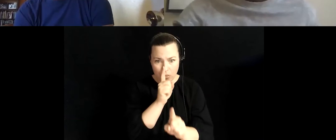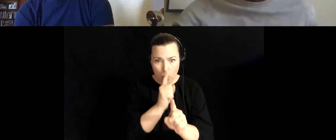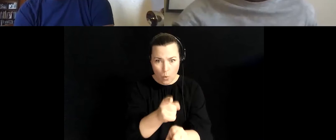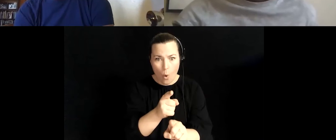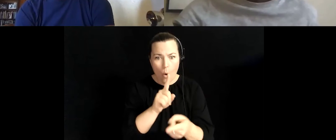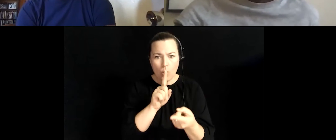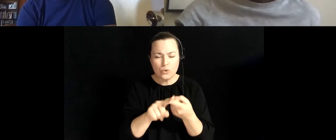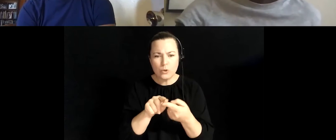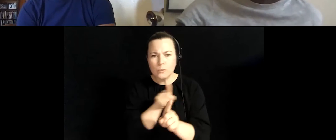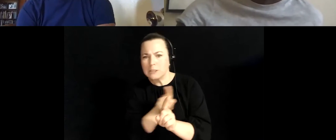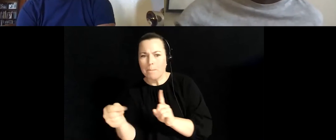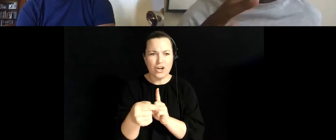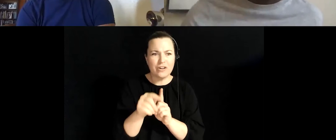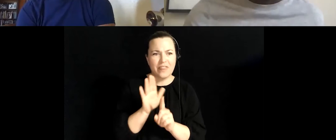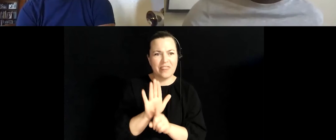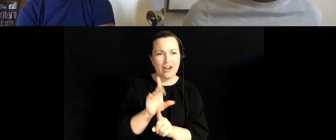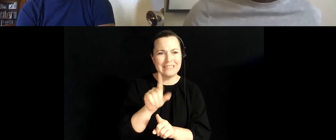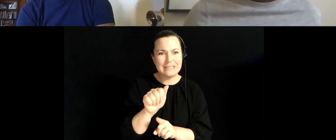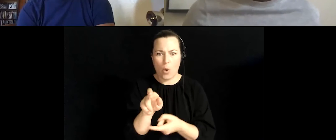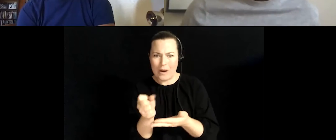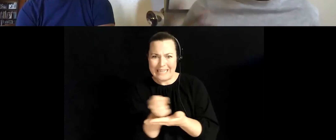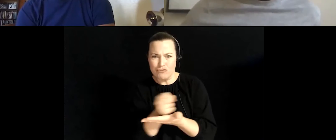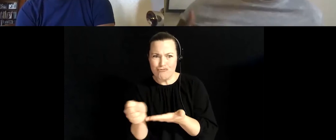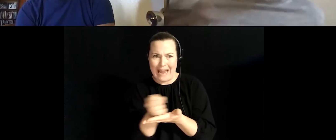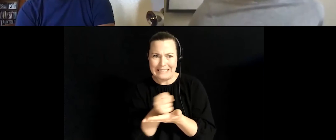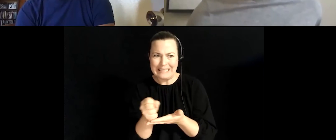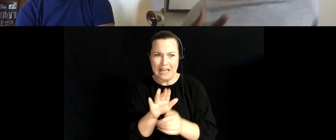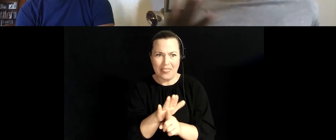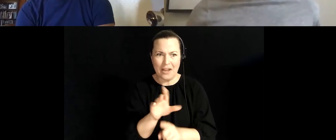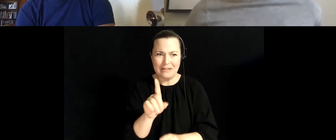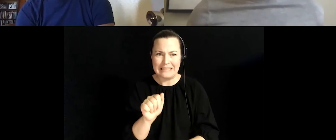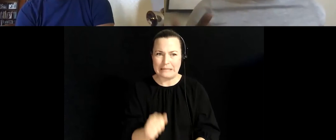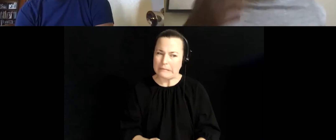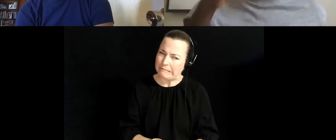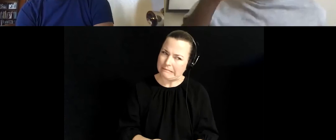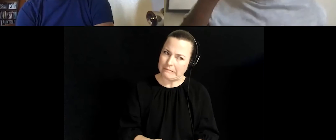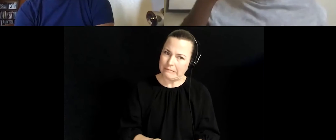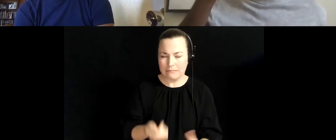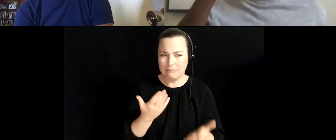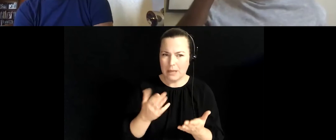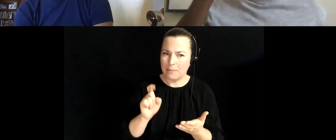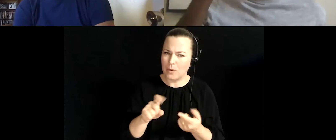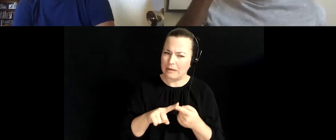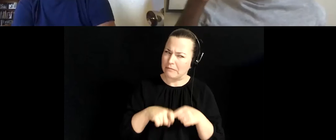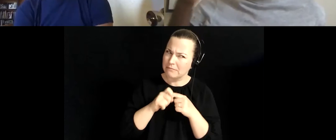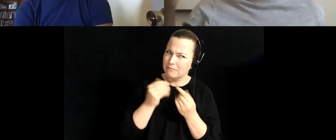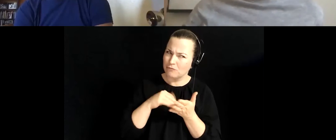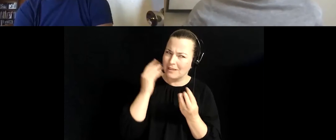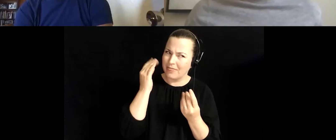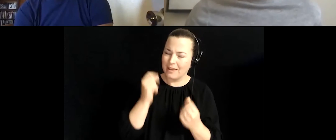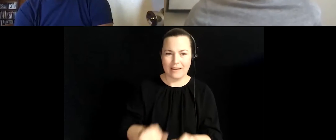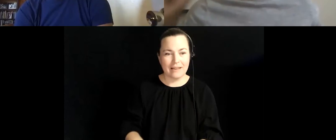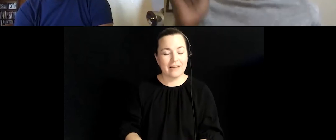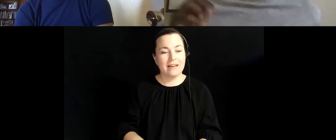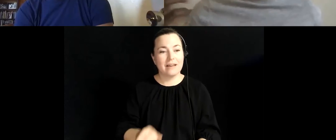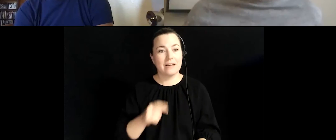subvert it or otherwise like erase it, then that is maybe a moment of rethink. Like, if the good is to become